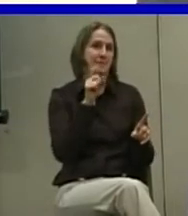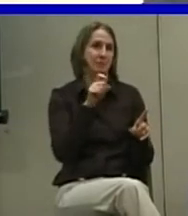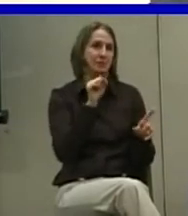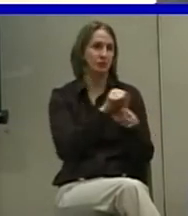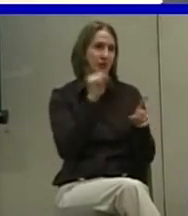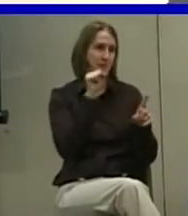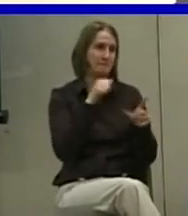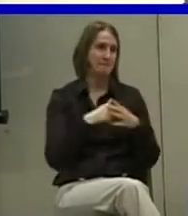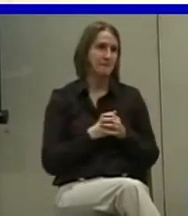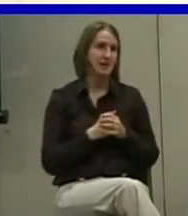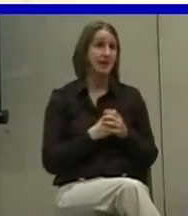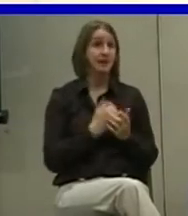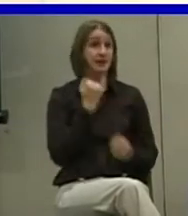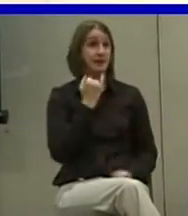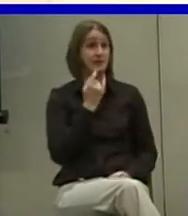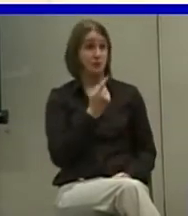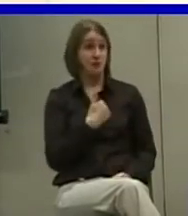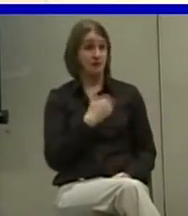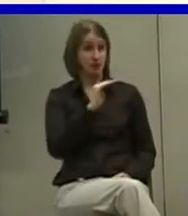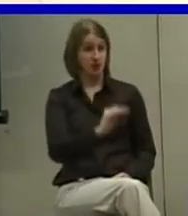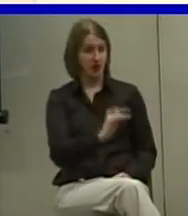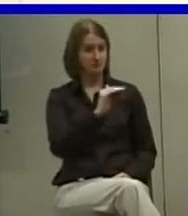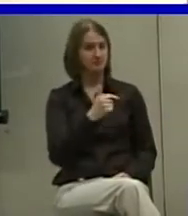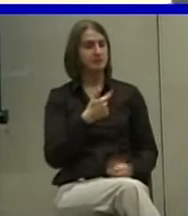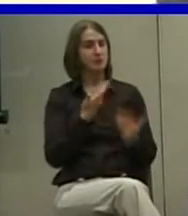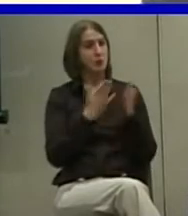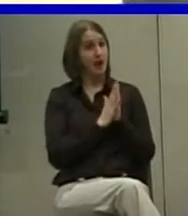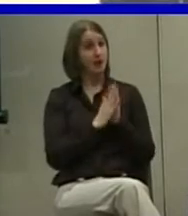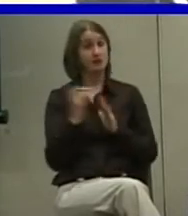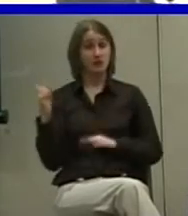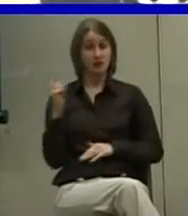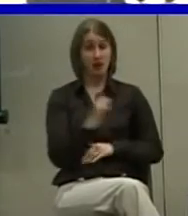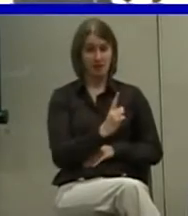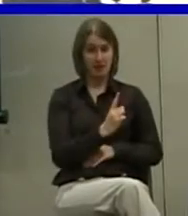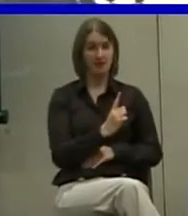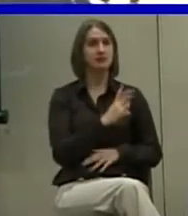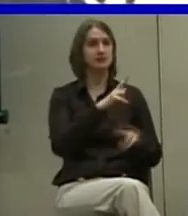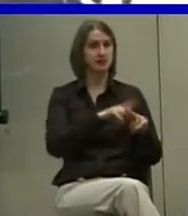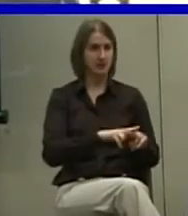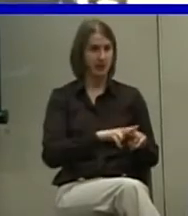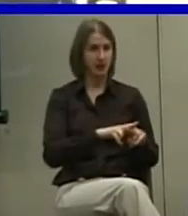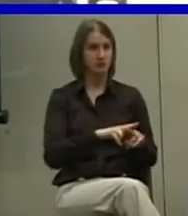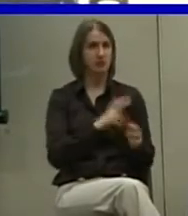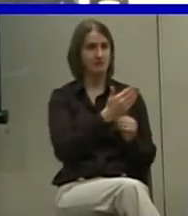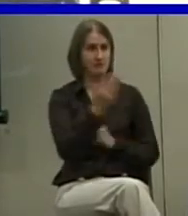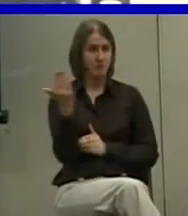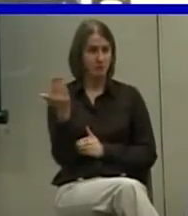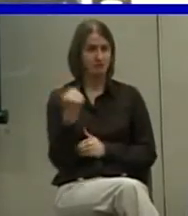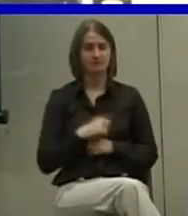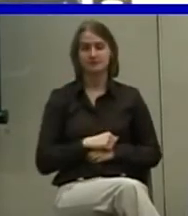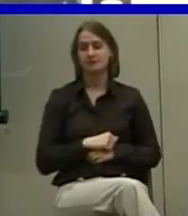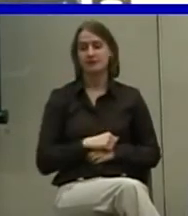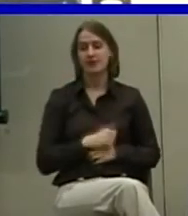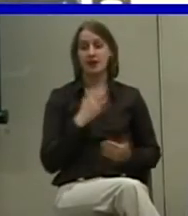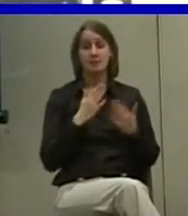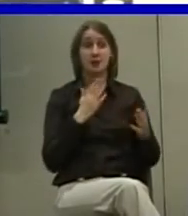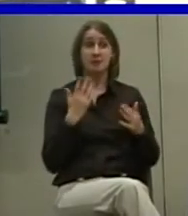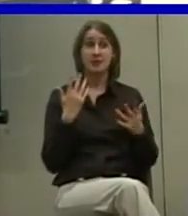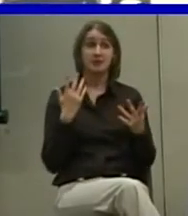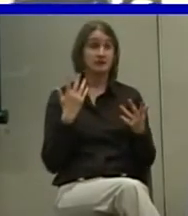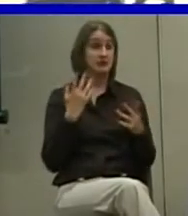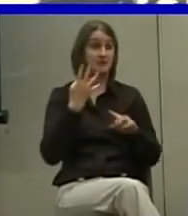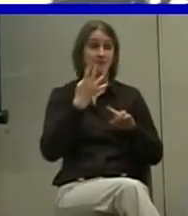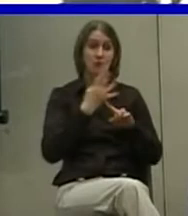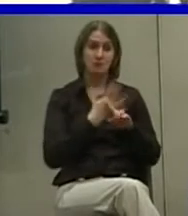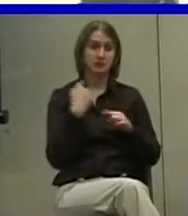Let's say you've got a kid who you've asked to come in and sit down every day. They've been here for 4 months, they've